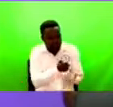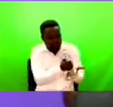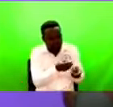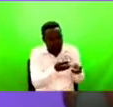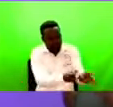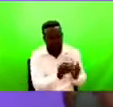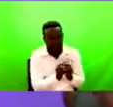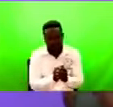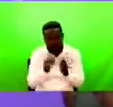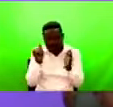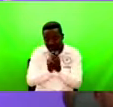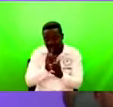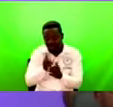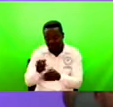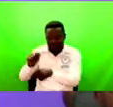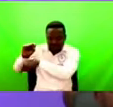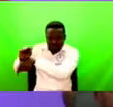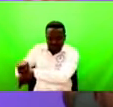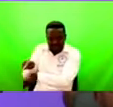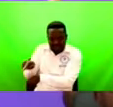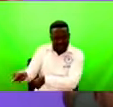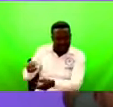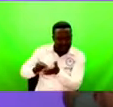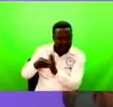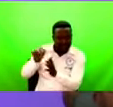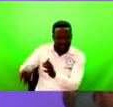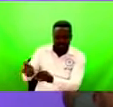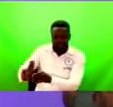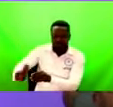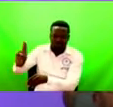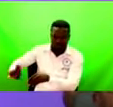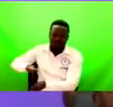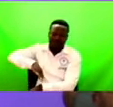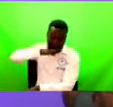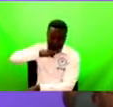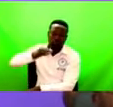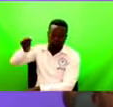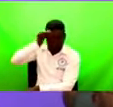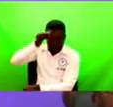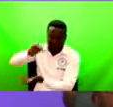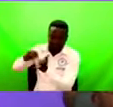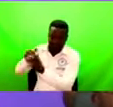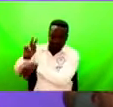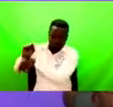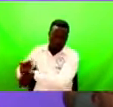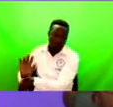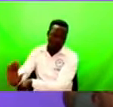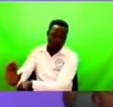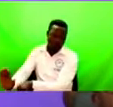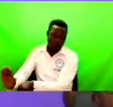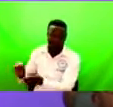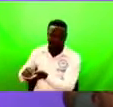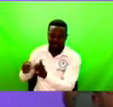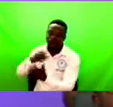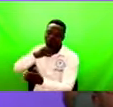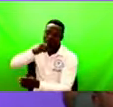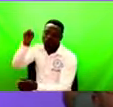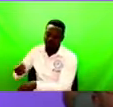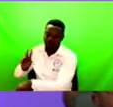We are calling them traditional because we have lived with them for a while, and they have also found their structures